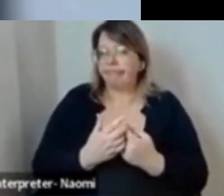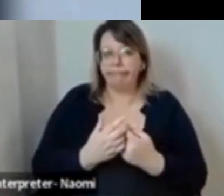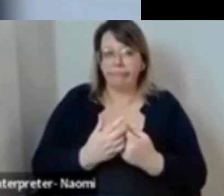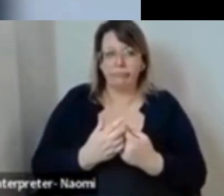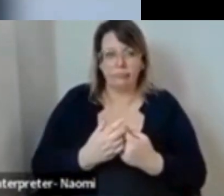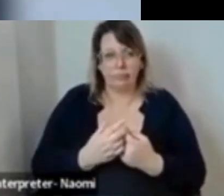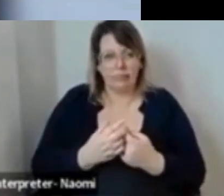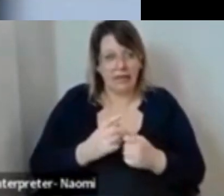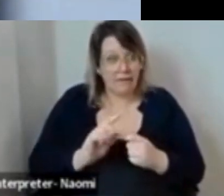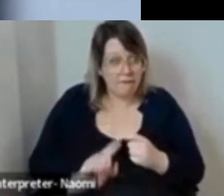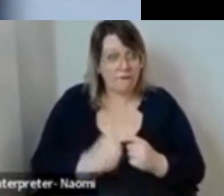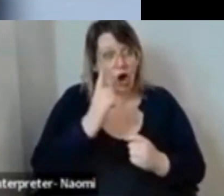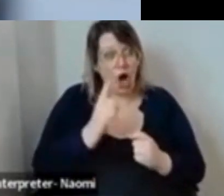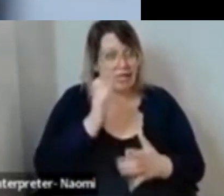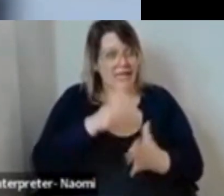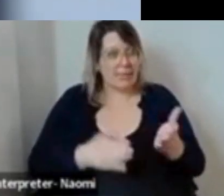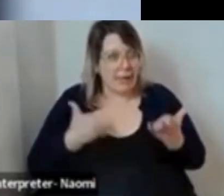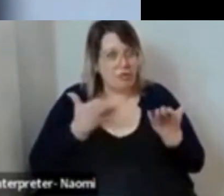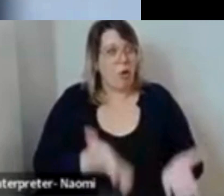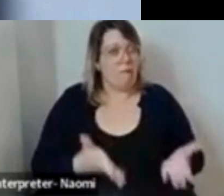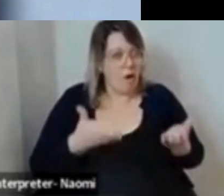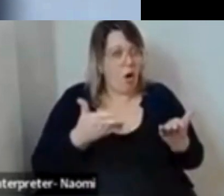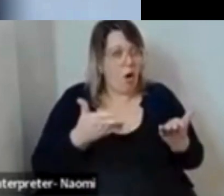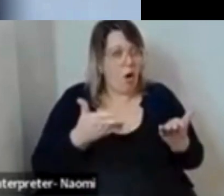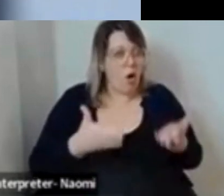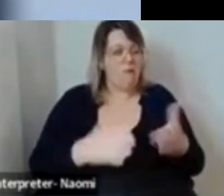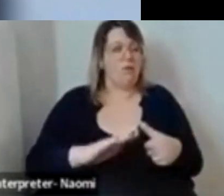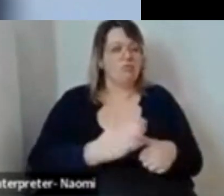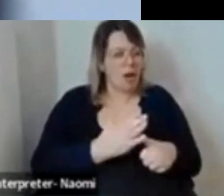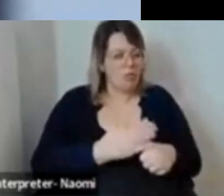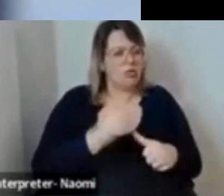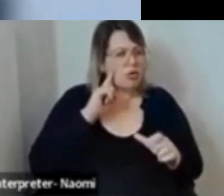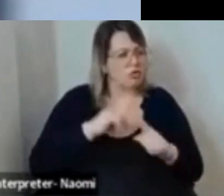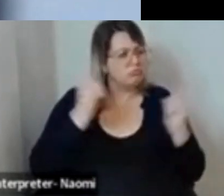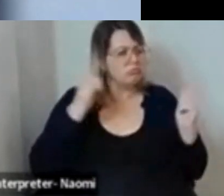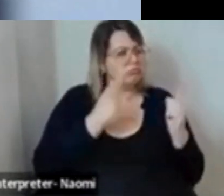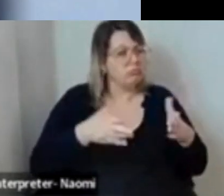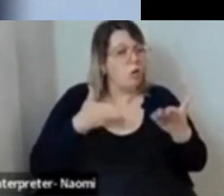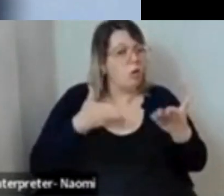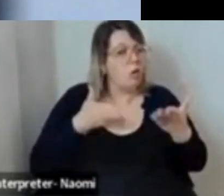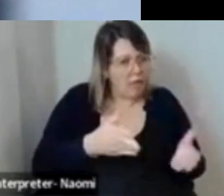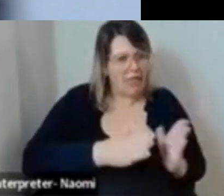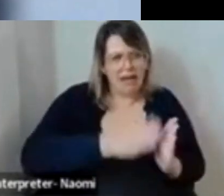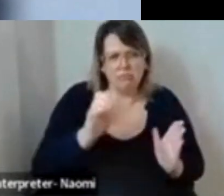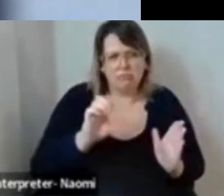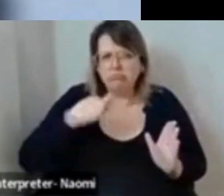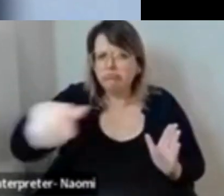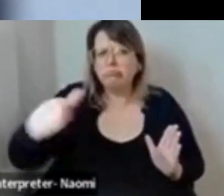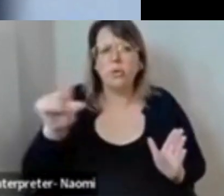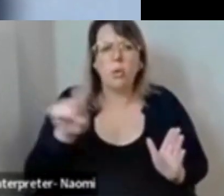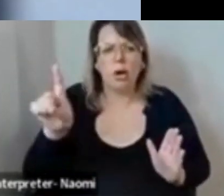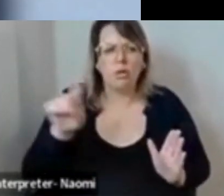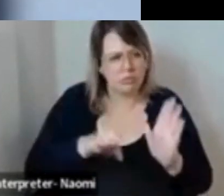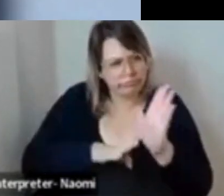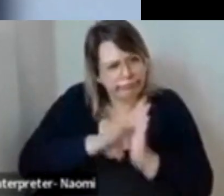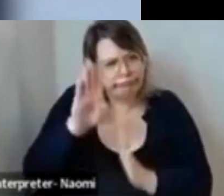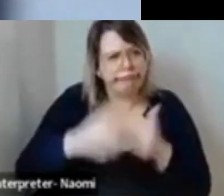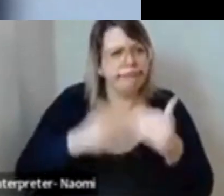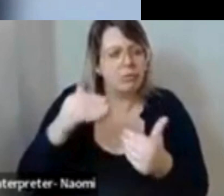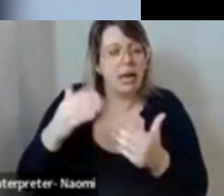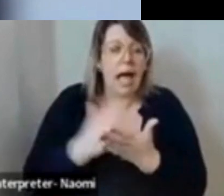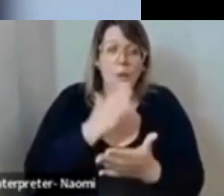first experiences in primary or wherever it is. So actually getting grip on ensuring children and young